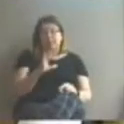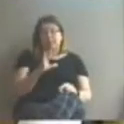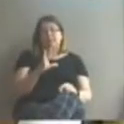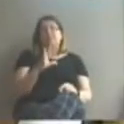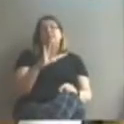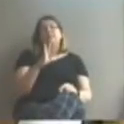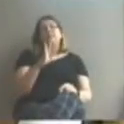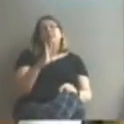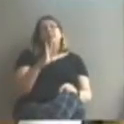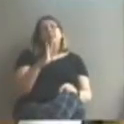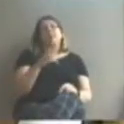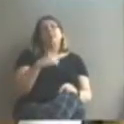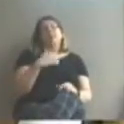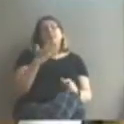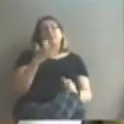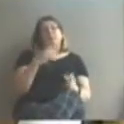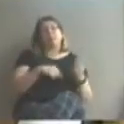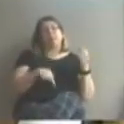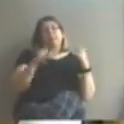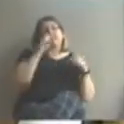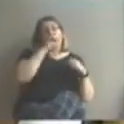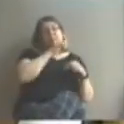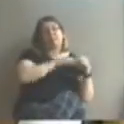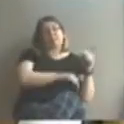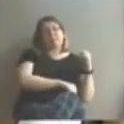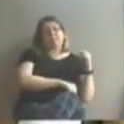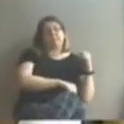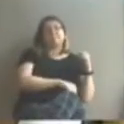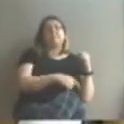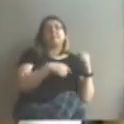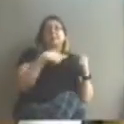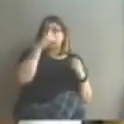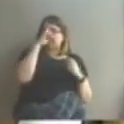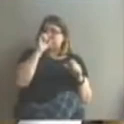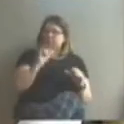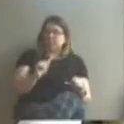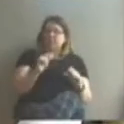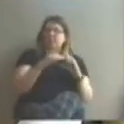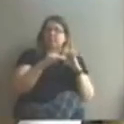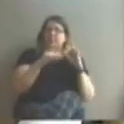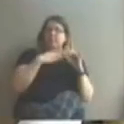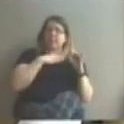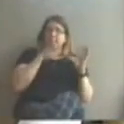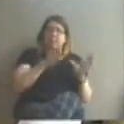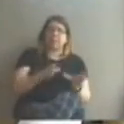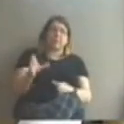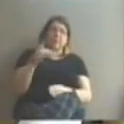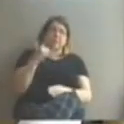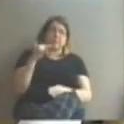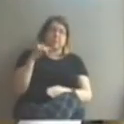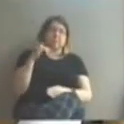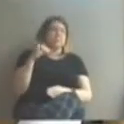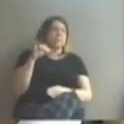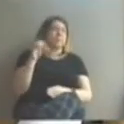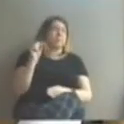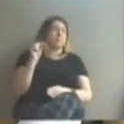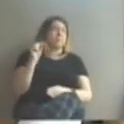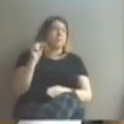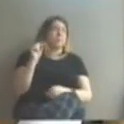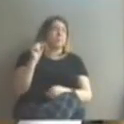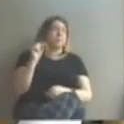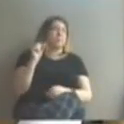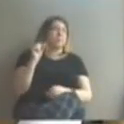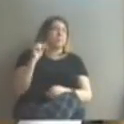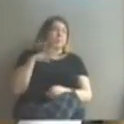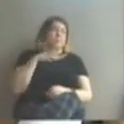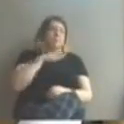And I want to kind of go back. I think I could say that it is my plan, Dr. Geese. Major Dr. Geese, Board